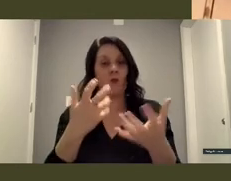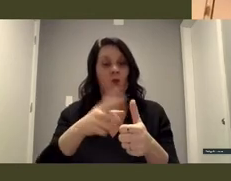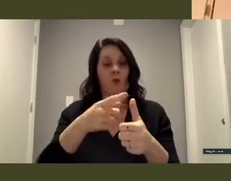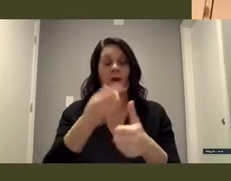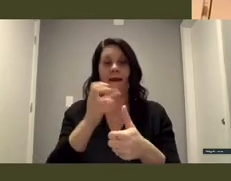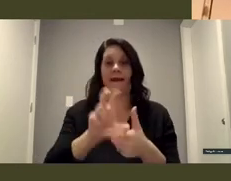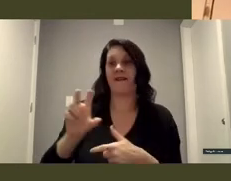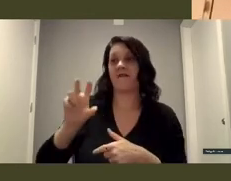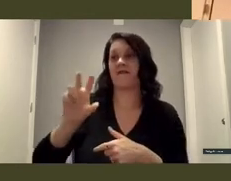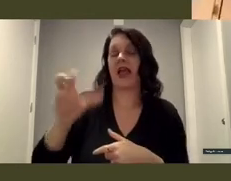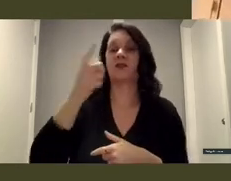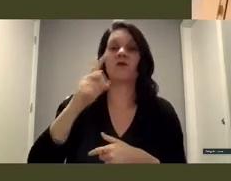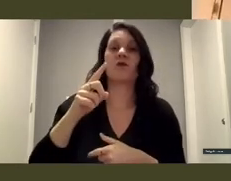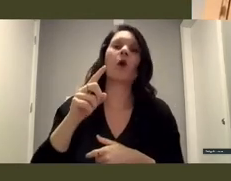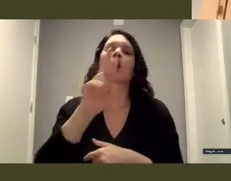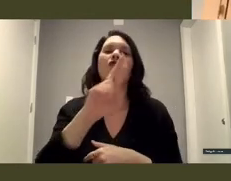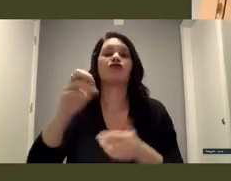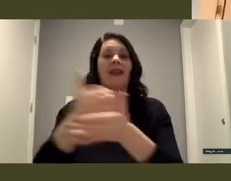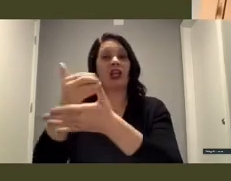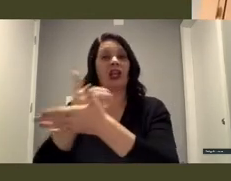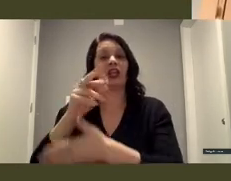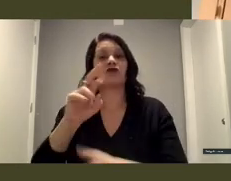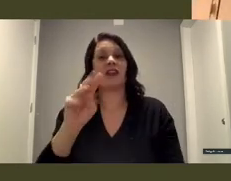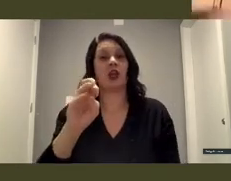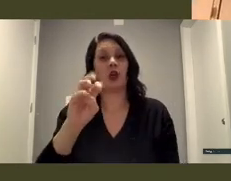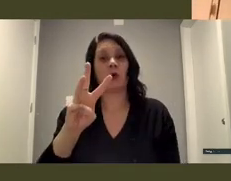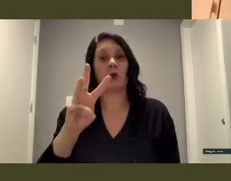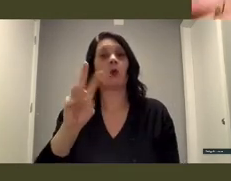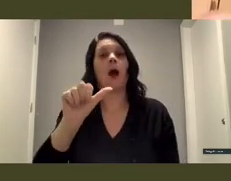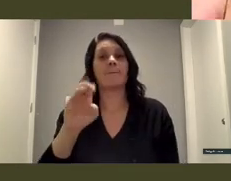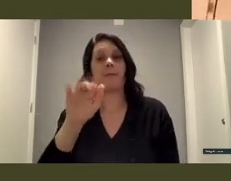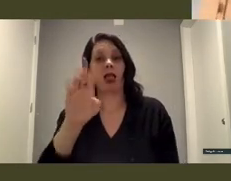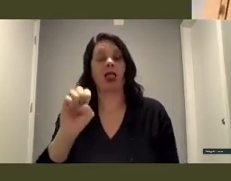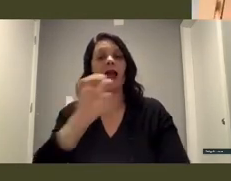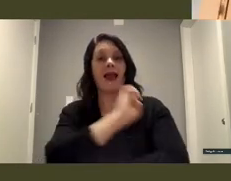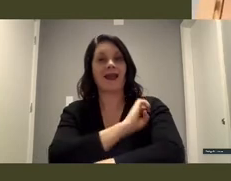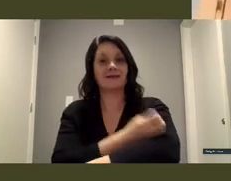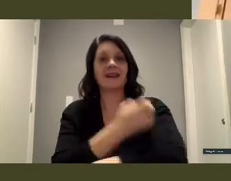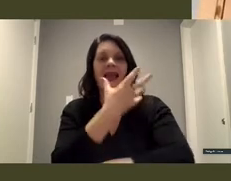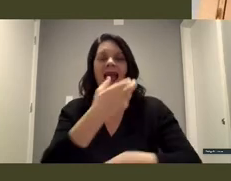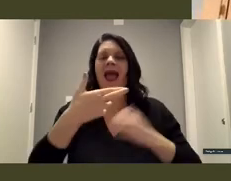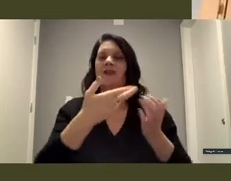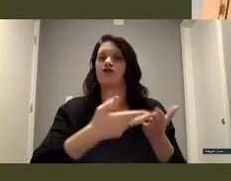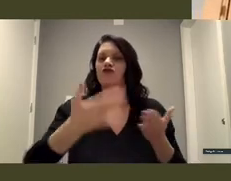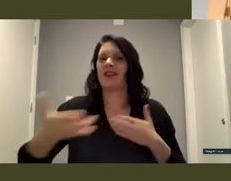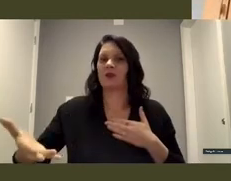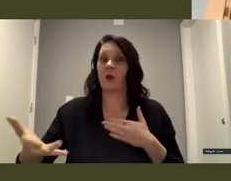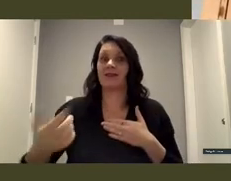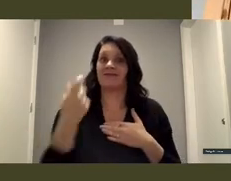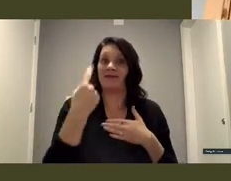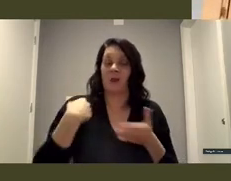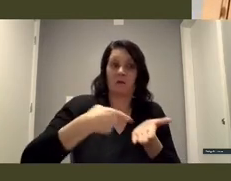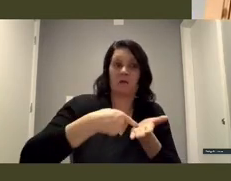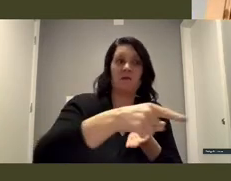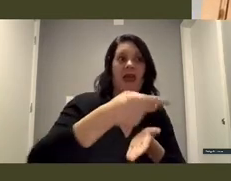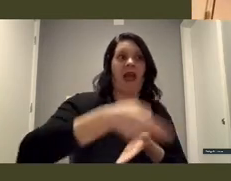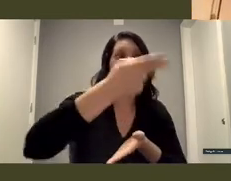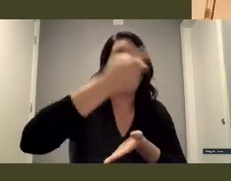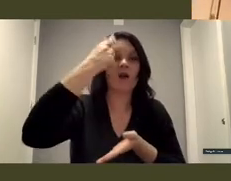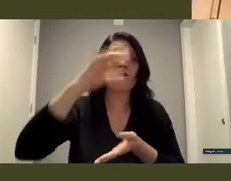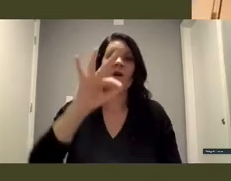renewable energies, but then unlock resources based on the high cost we're spending on fossil-based